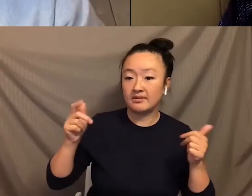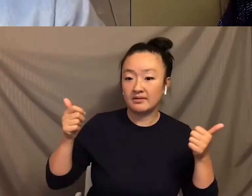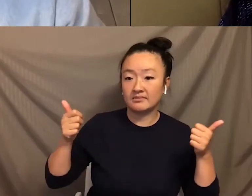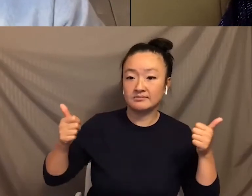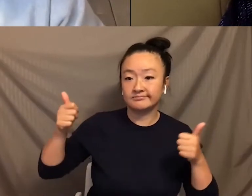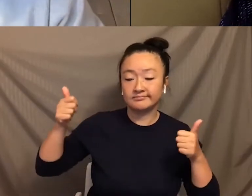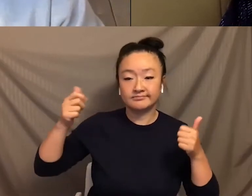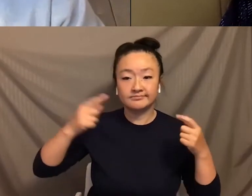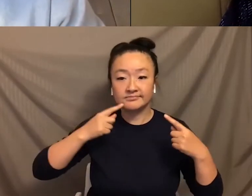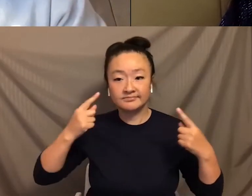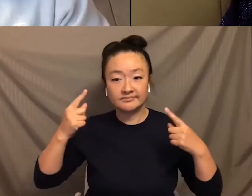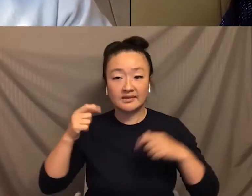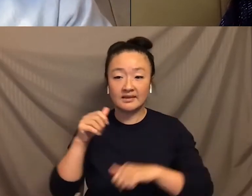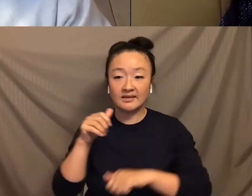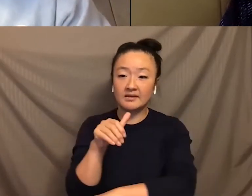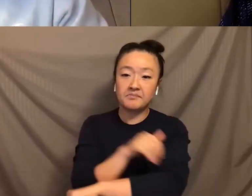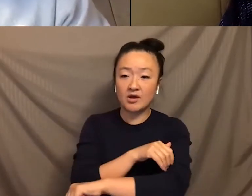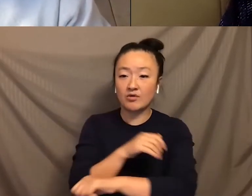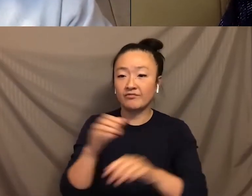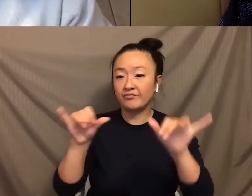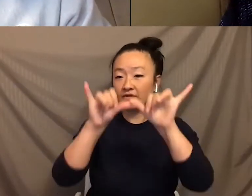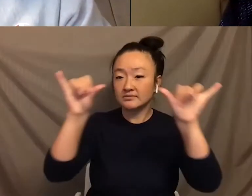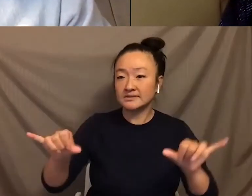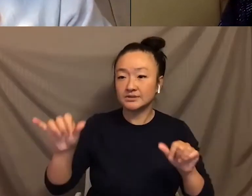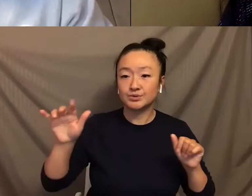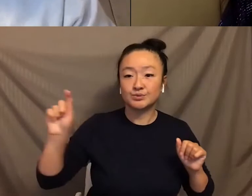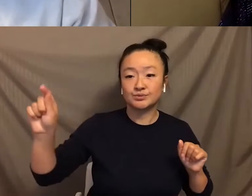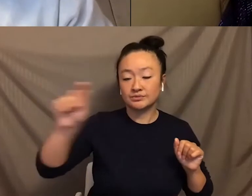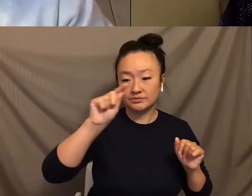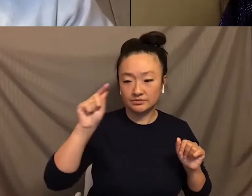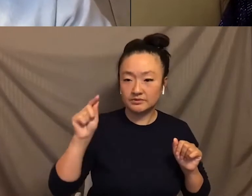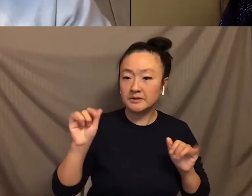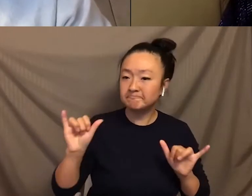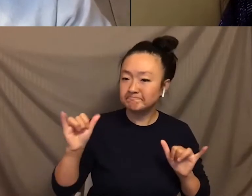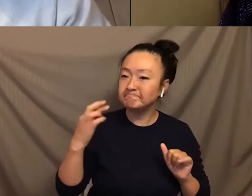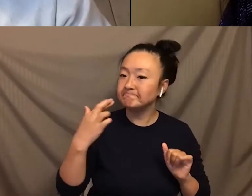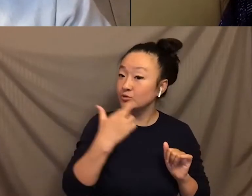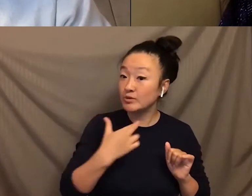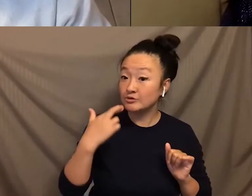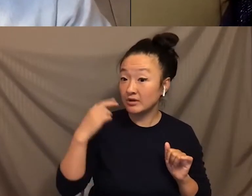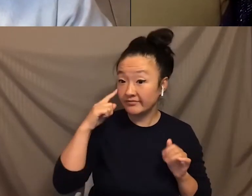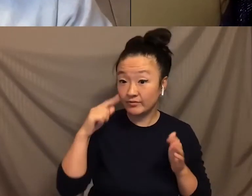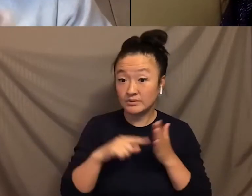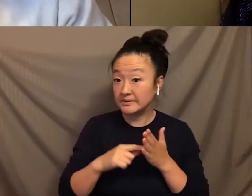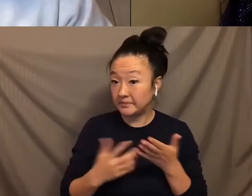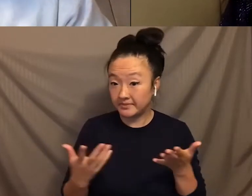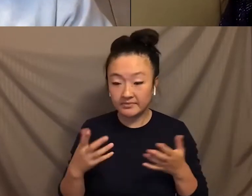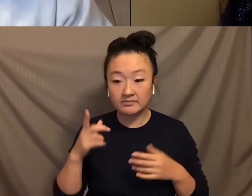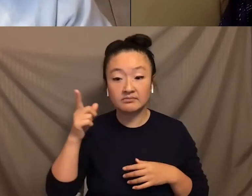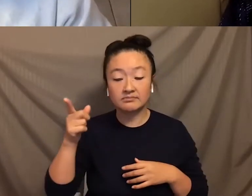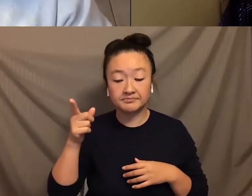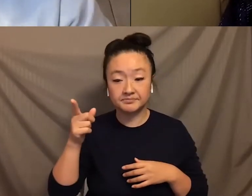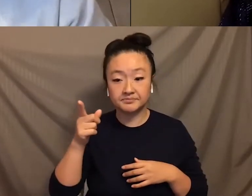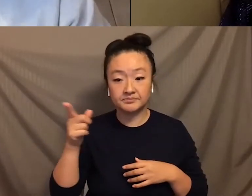say, very powerful institutions, to the fact that restaurants, for example, are the product